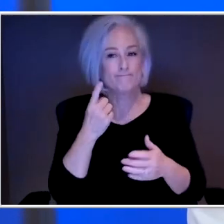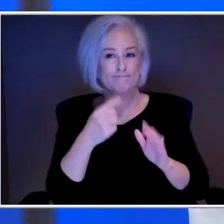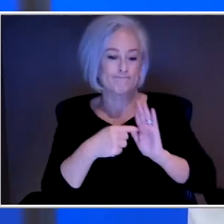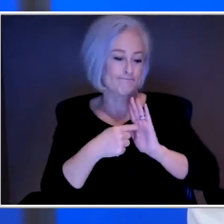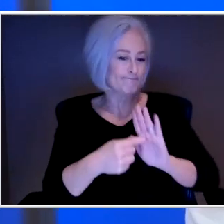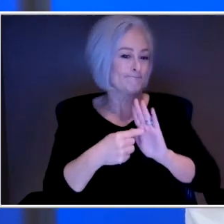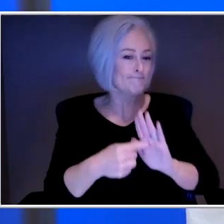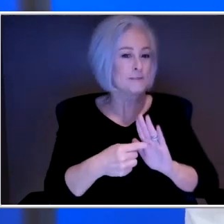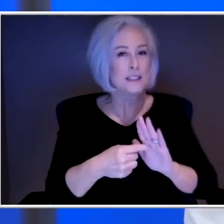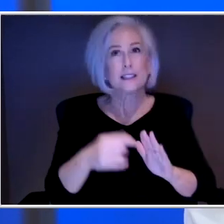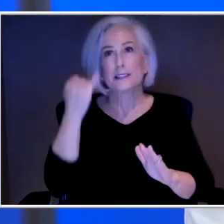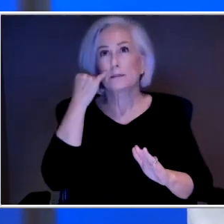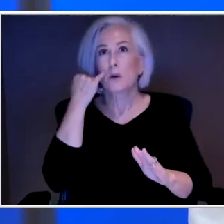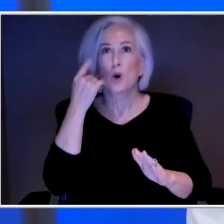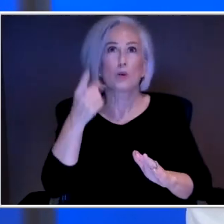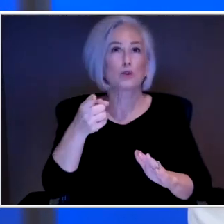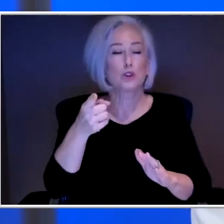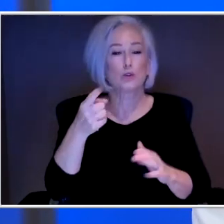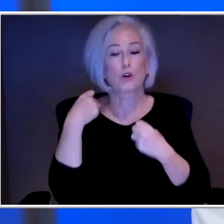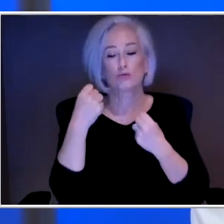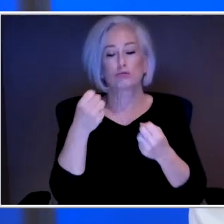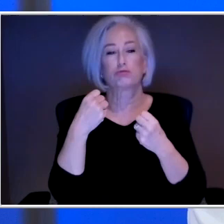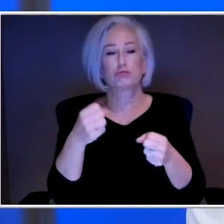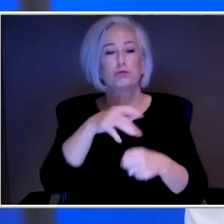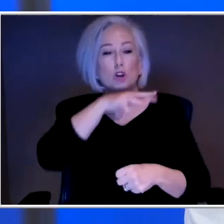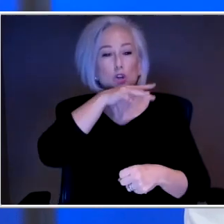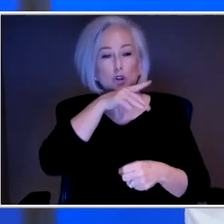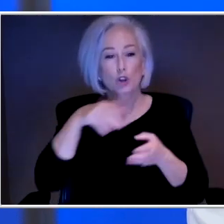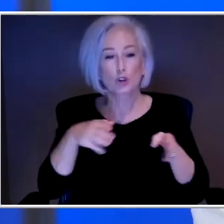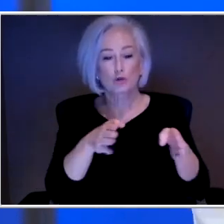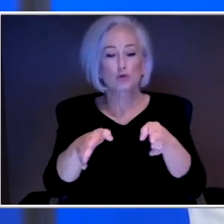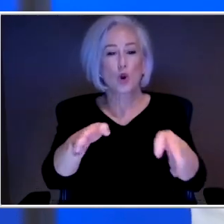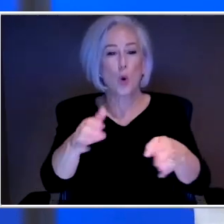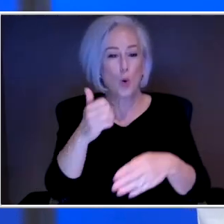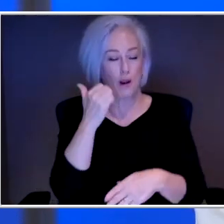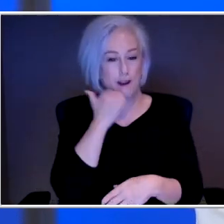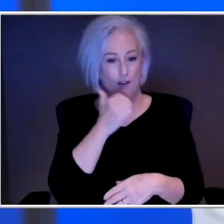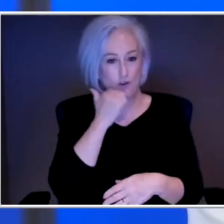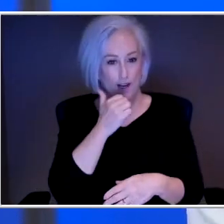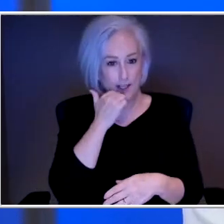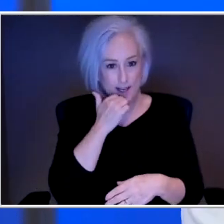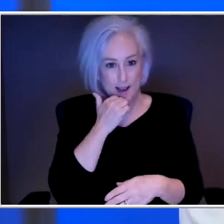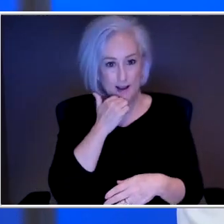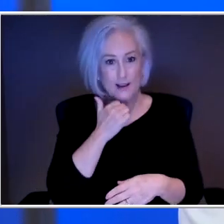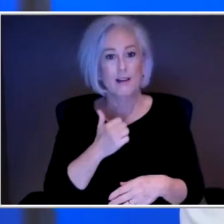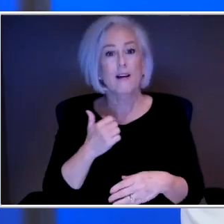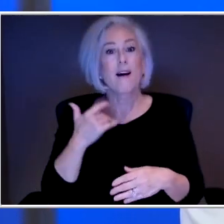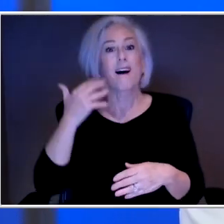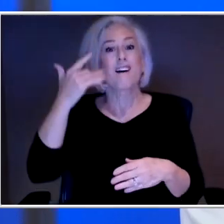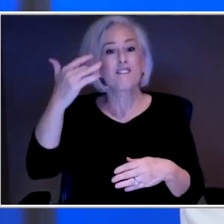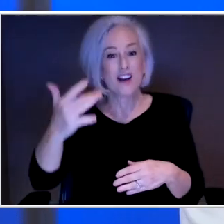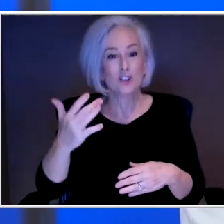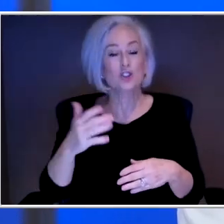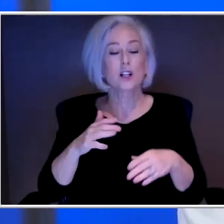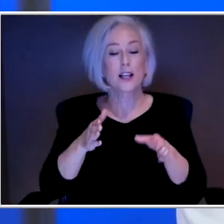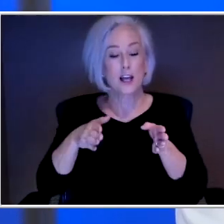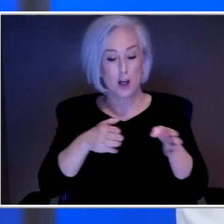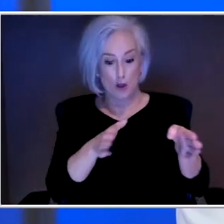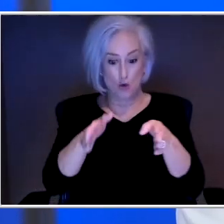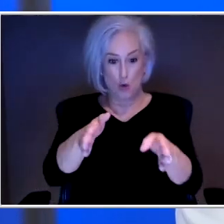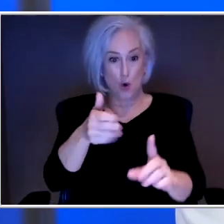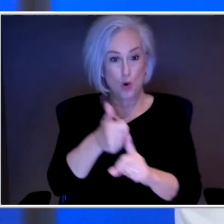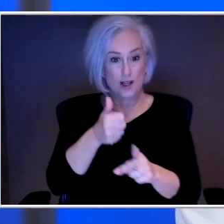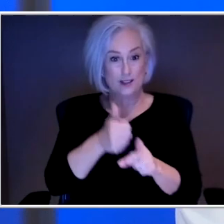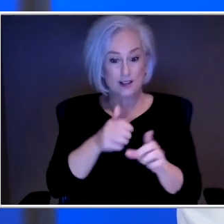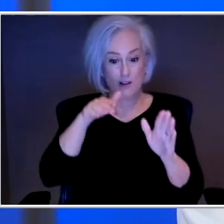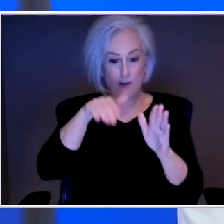drove down a dirt road every day continually. Eventually you would get ruts in that dirt road. And so those ruts are basically your neural networks that